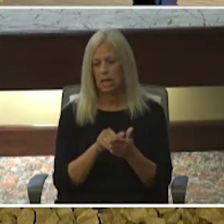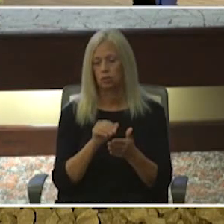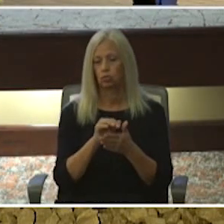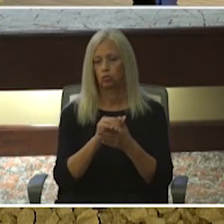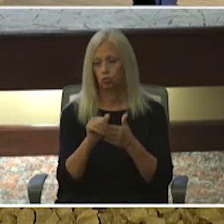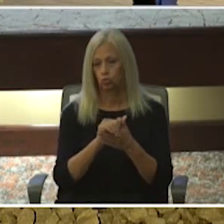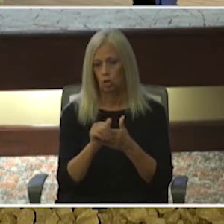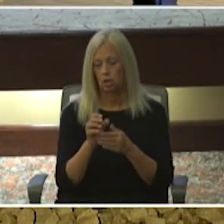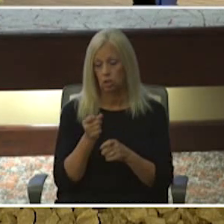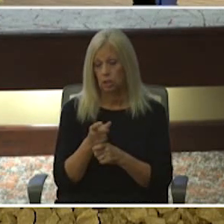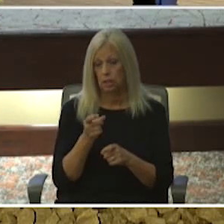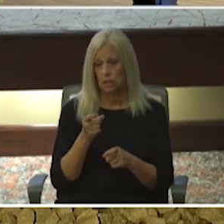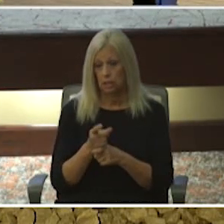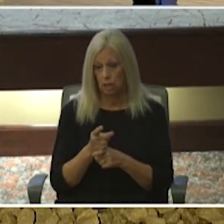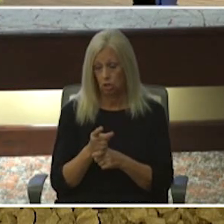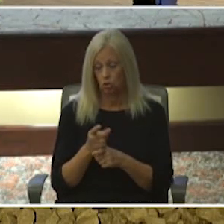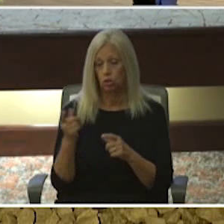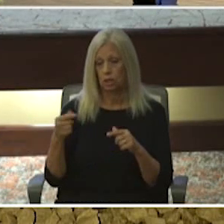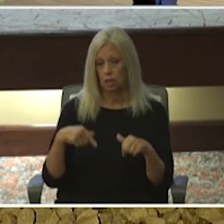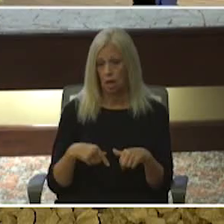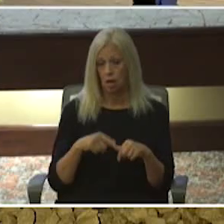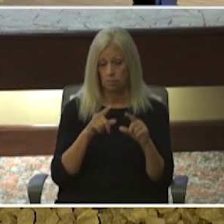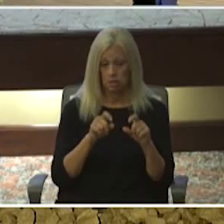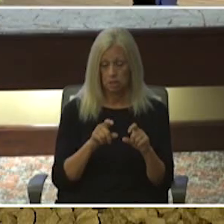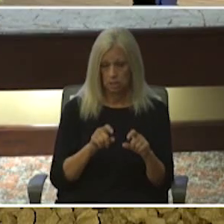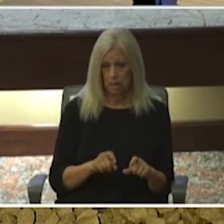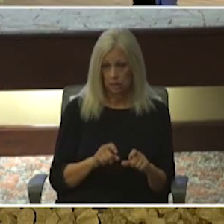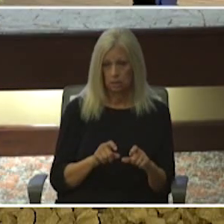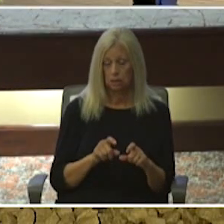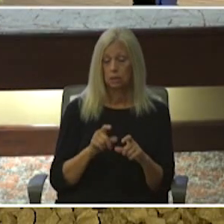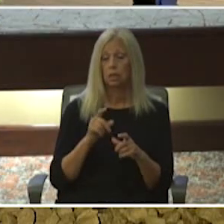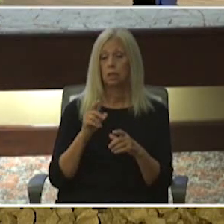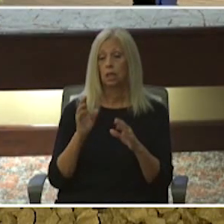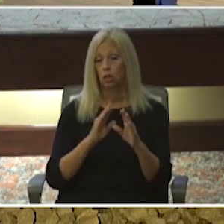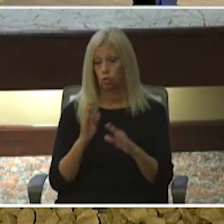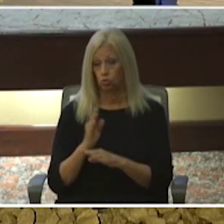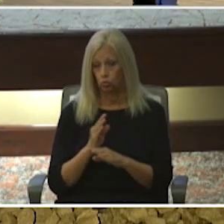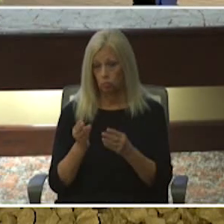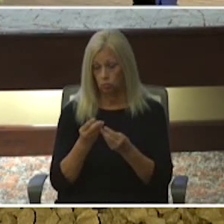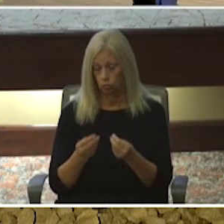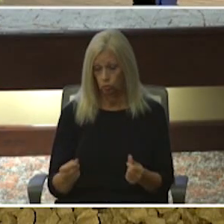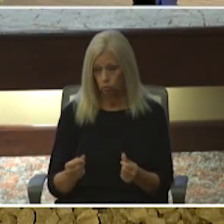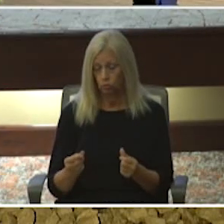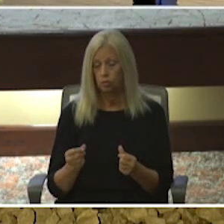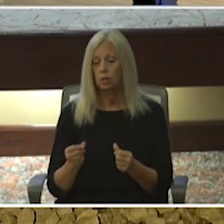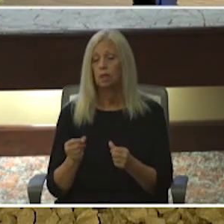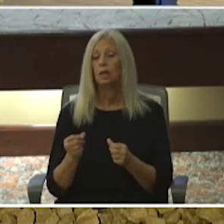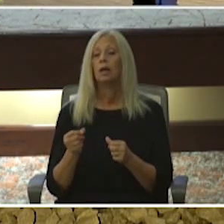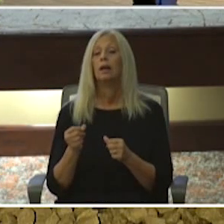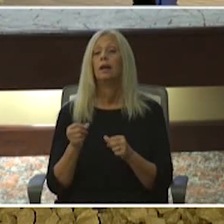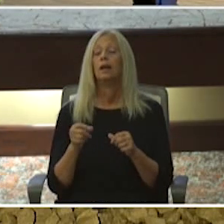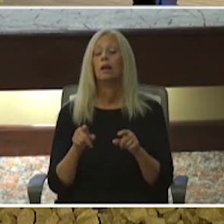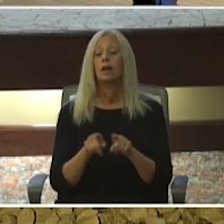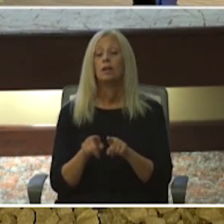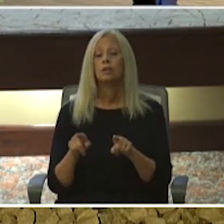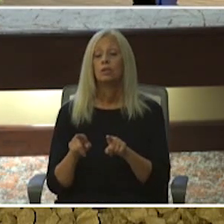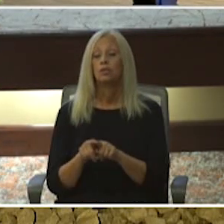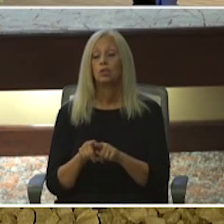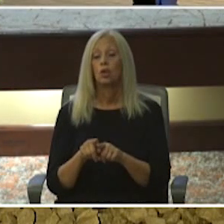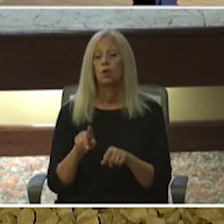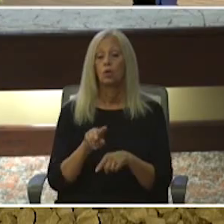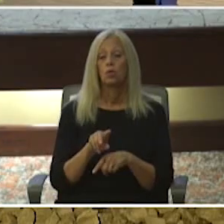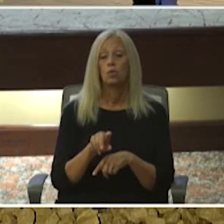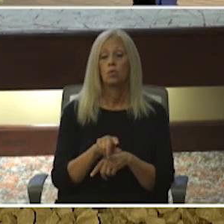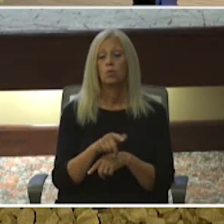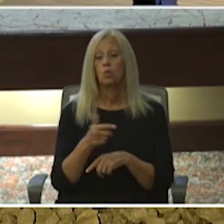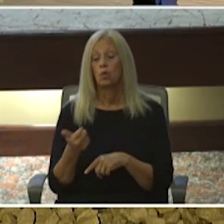down, test, and troubleshoot the project going forward. And then we did alternate all of the